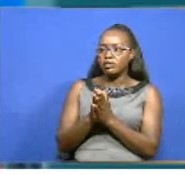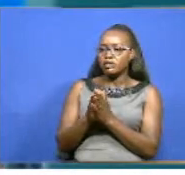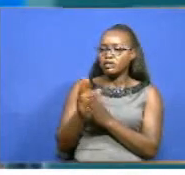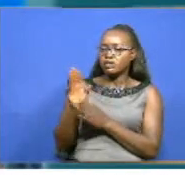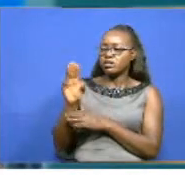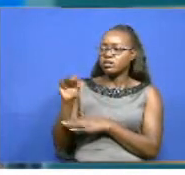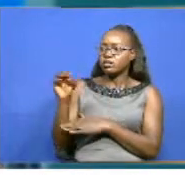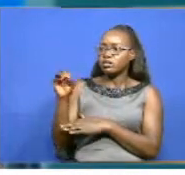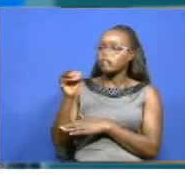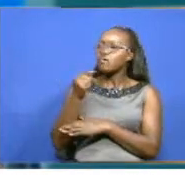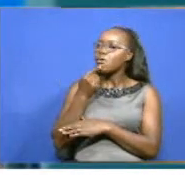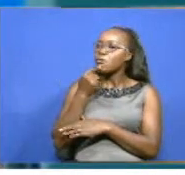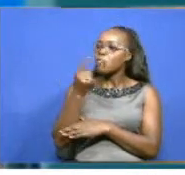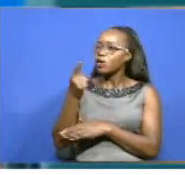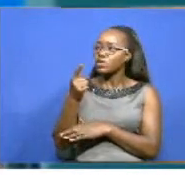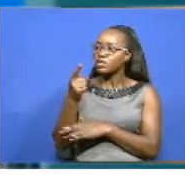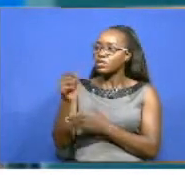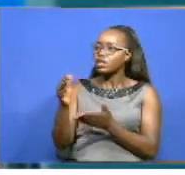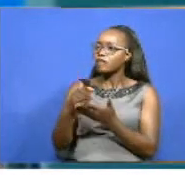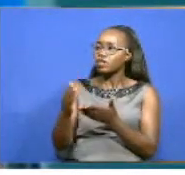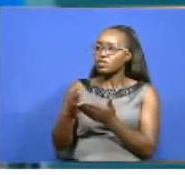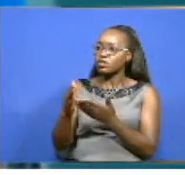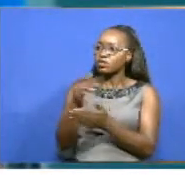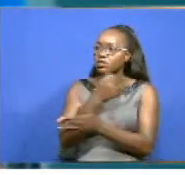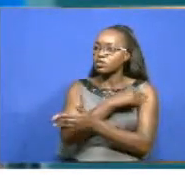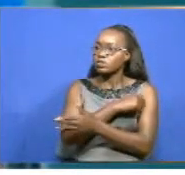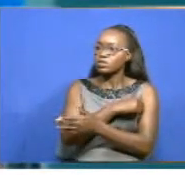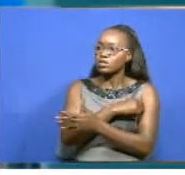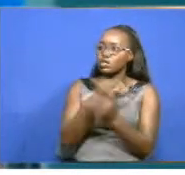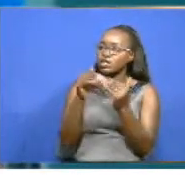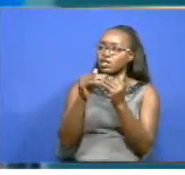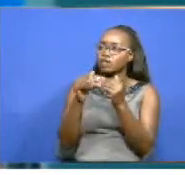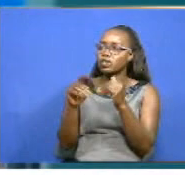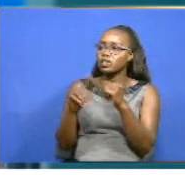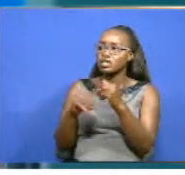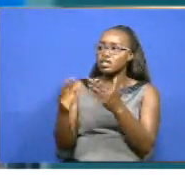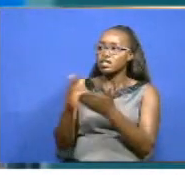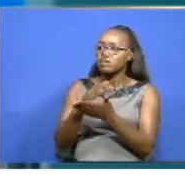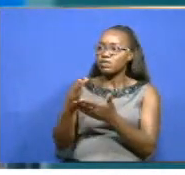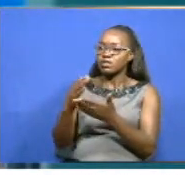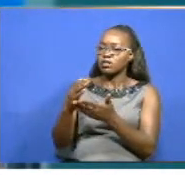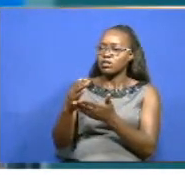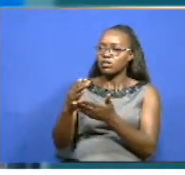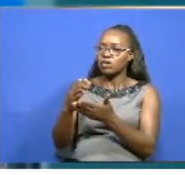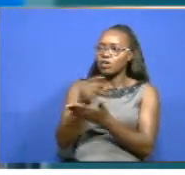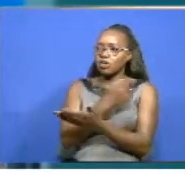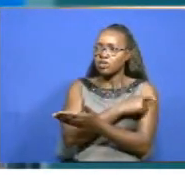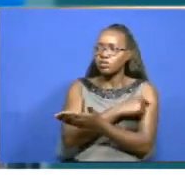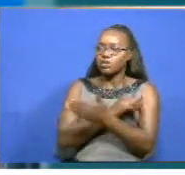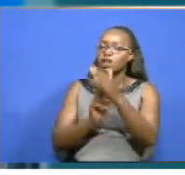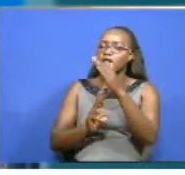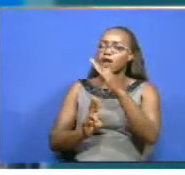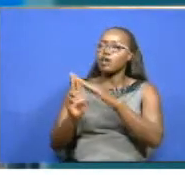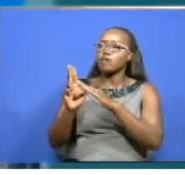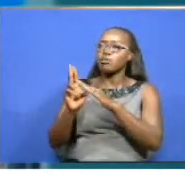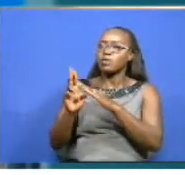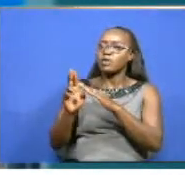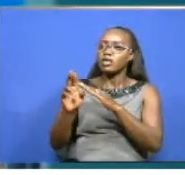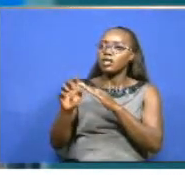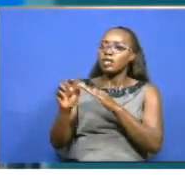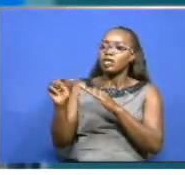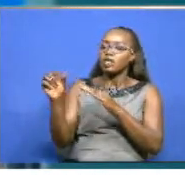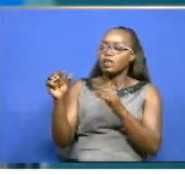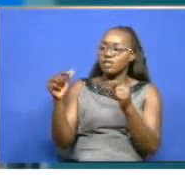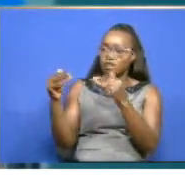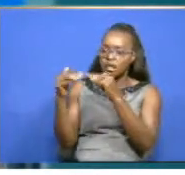Moi. These are the level 6 hospitals that are referral hospitals, up the level there. Level 5 is regional